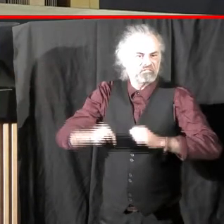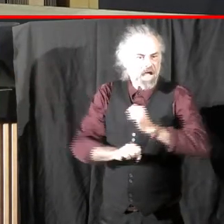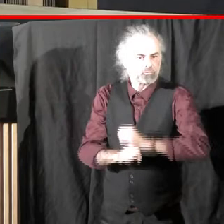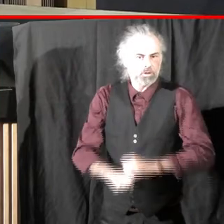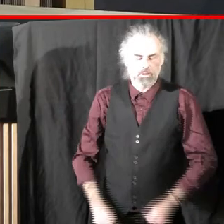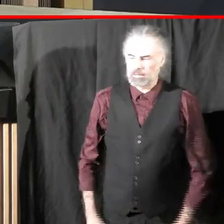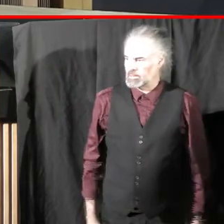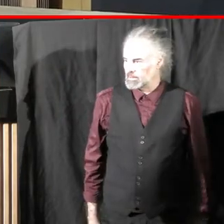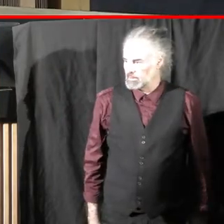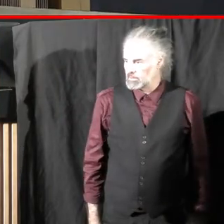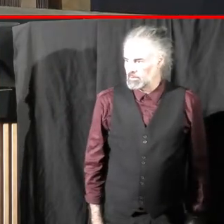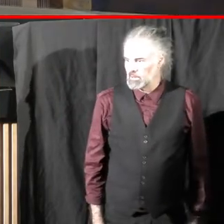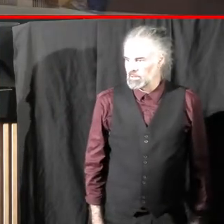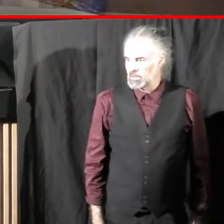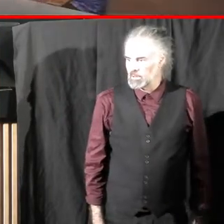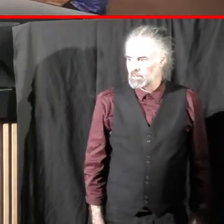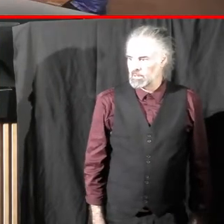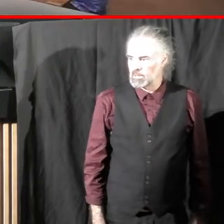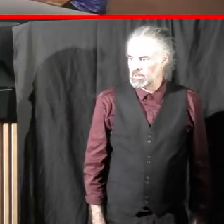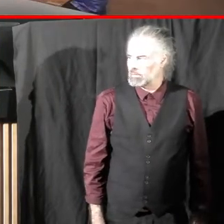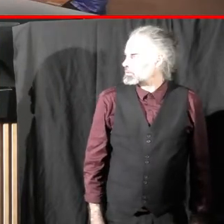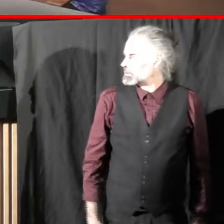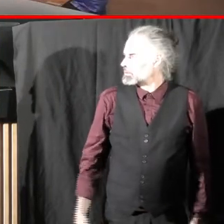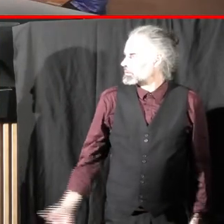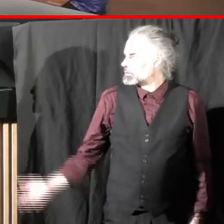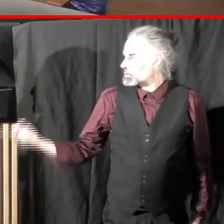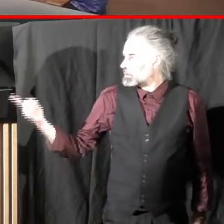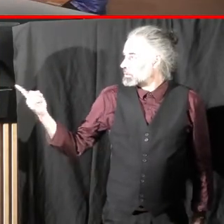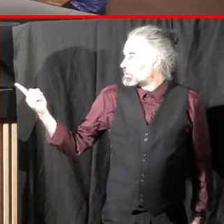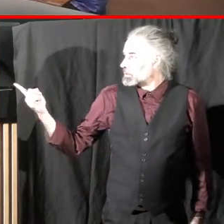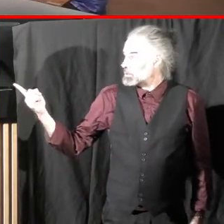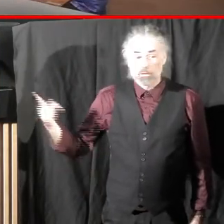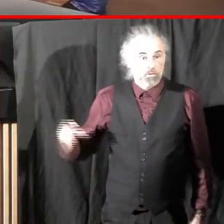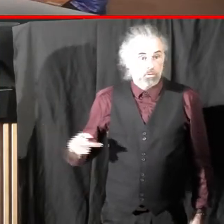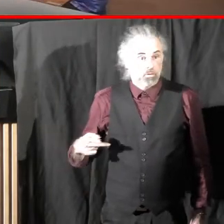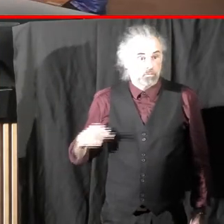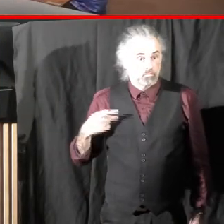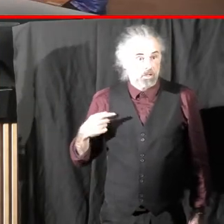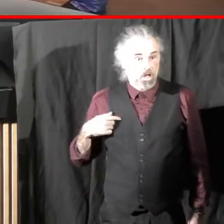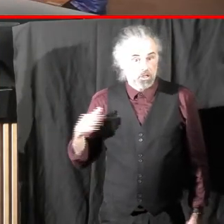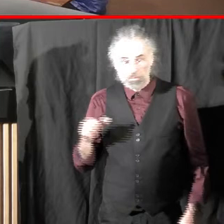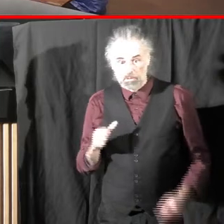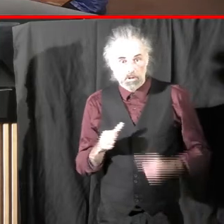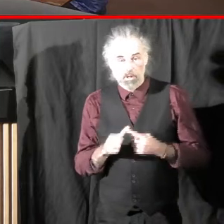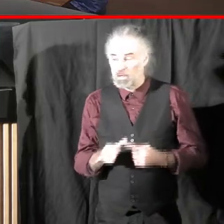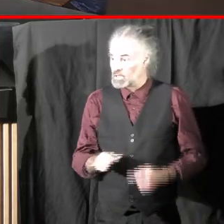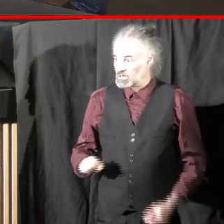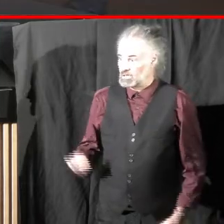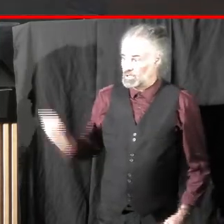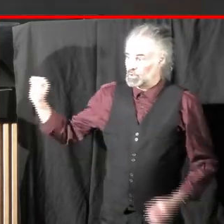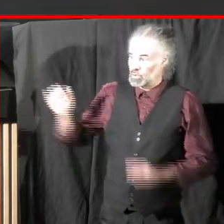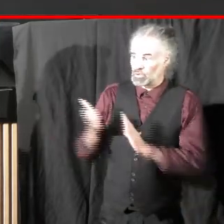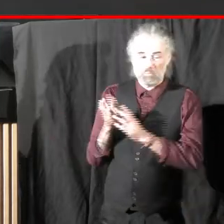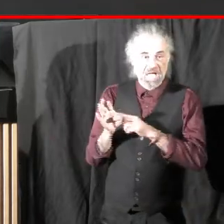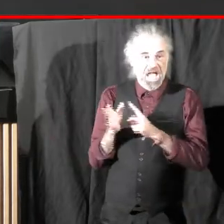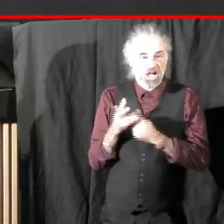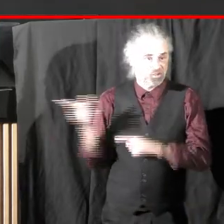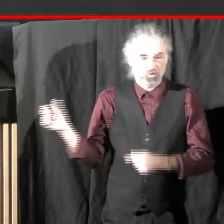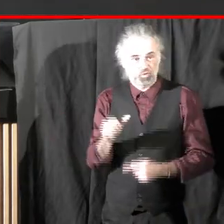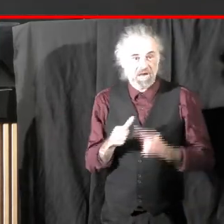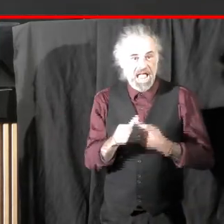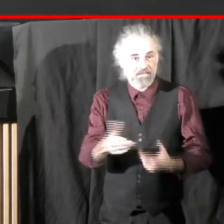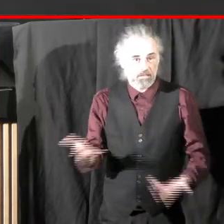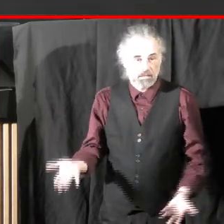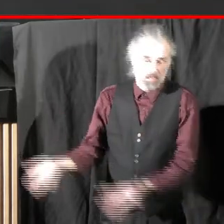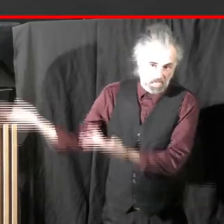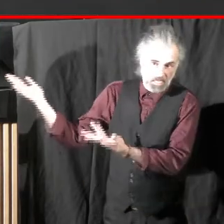factory. Who? Is there someone that you feel I should speak to? Well, you're the mayor, you should know.